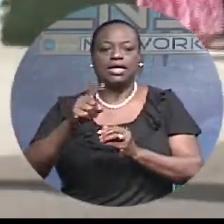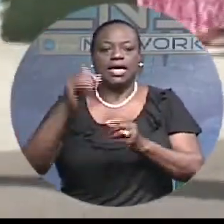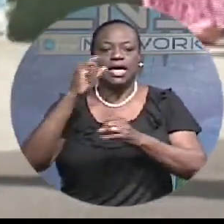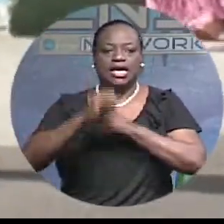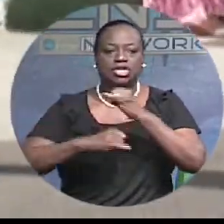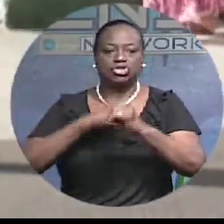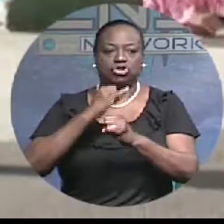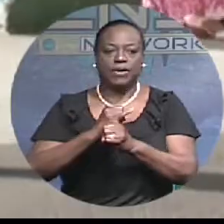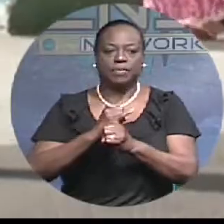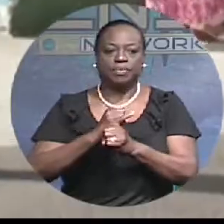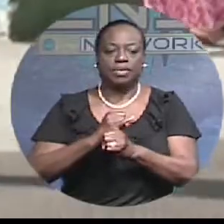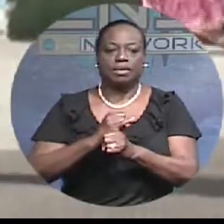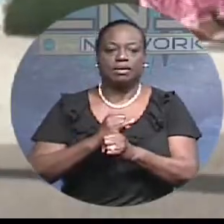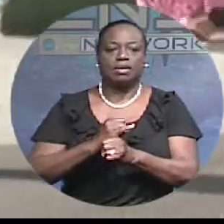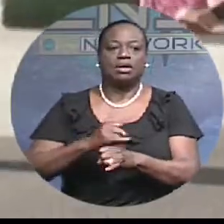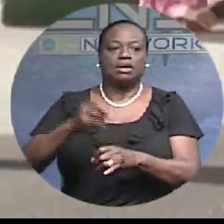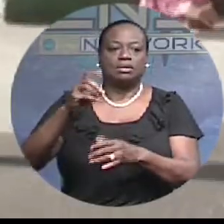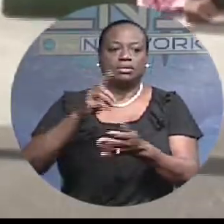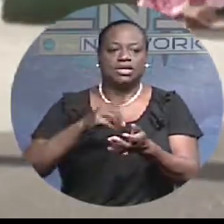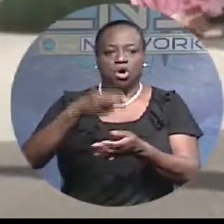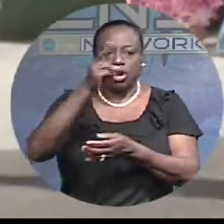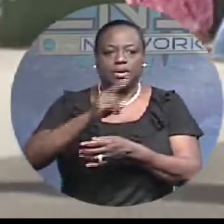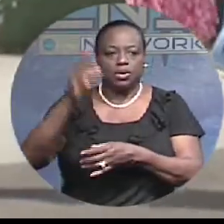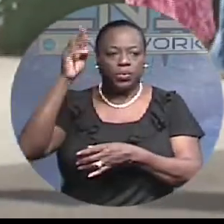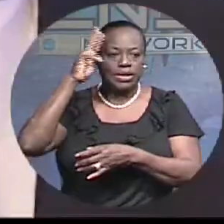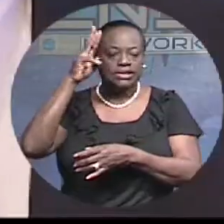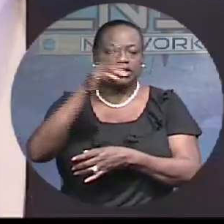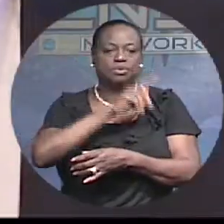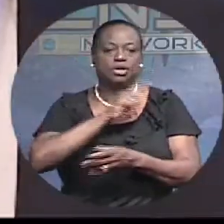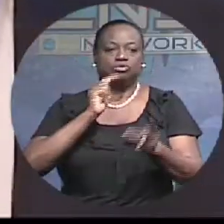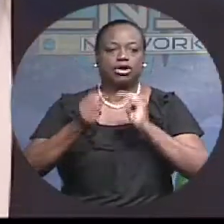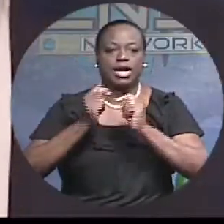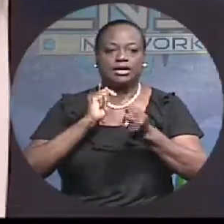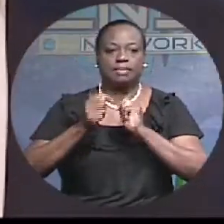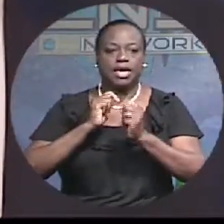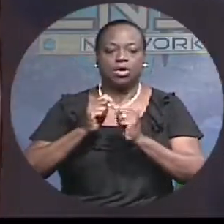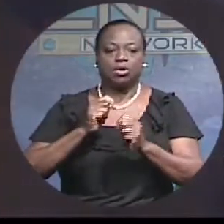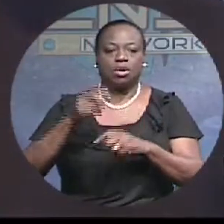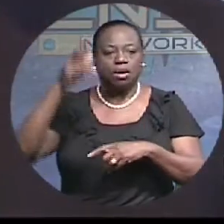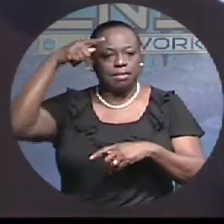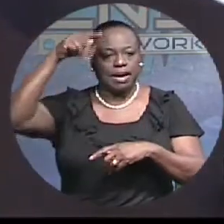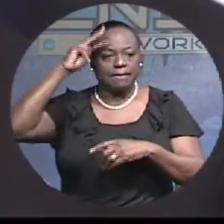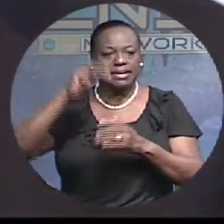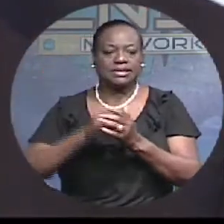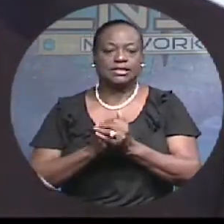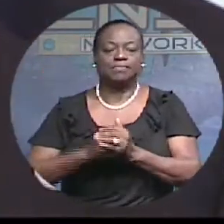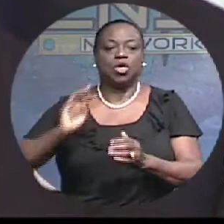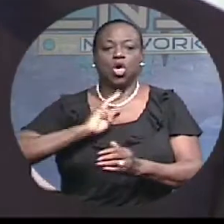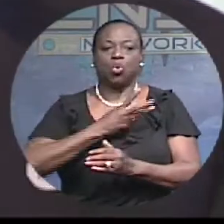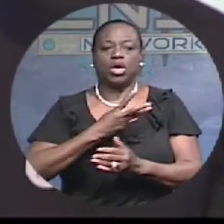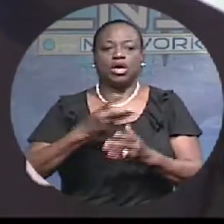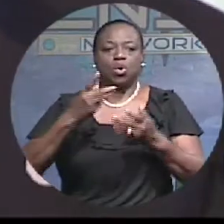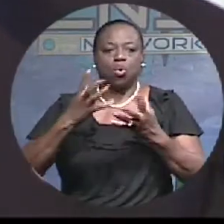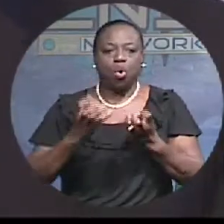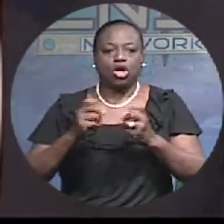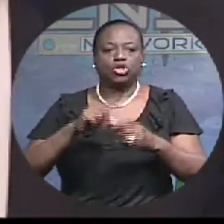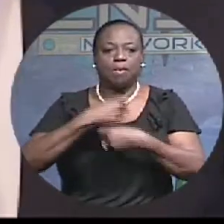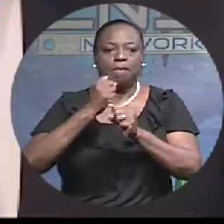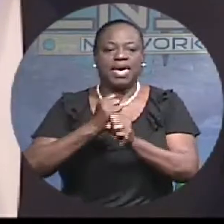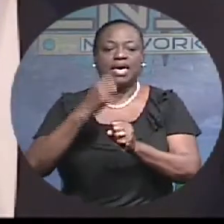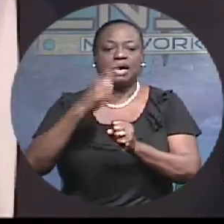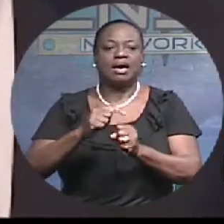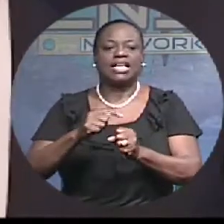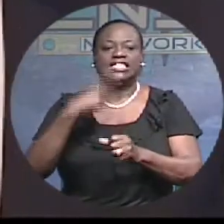Trinidad and Tobago, the Honorable Winston Ducuran. We decided to make a statement in support of